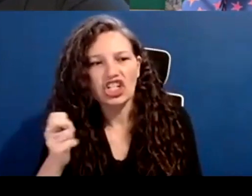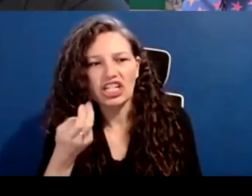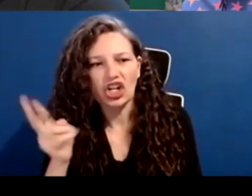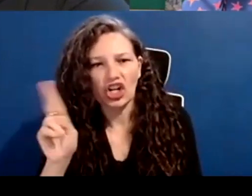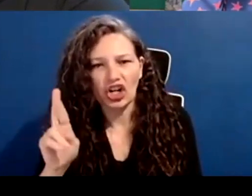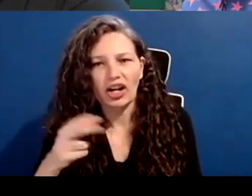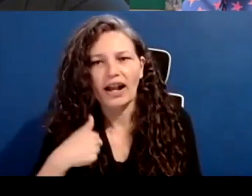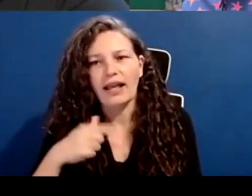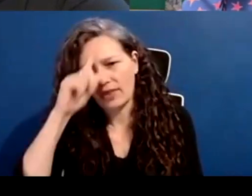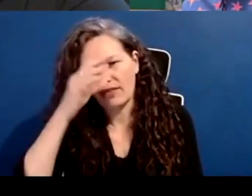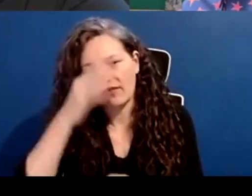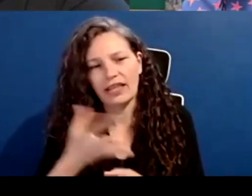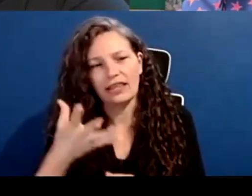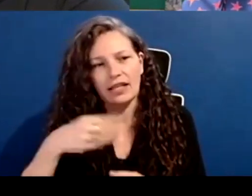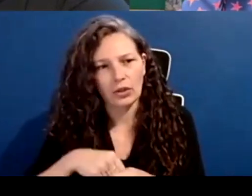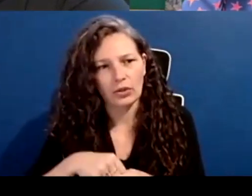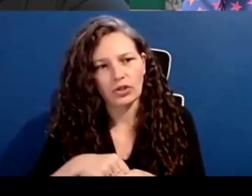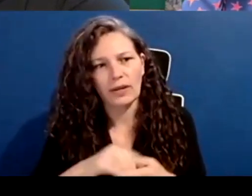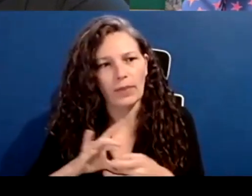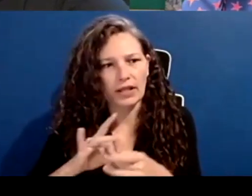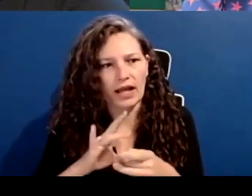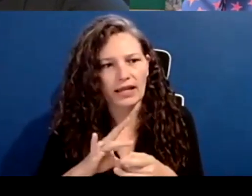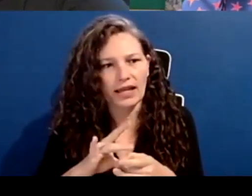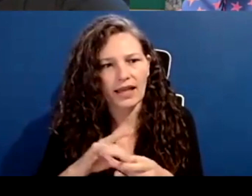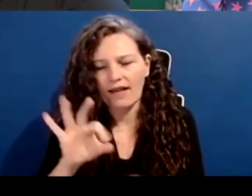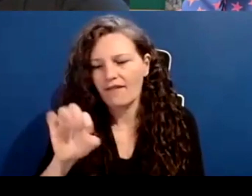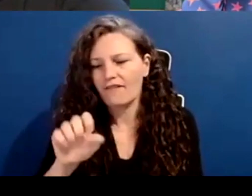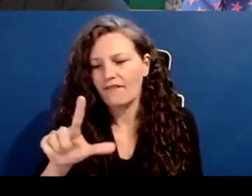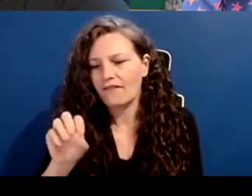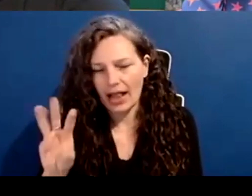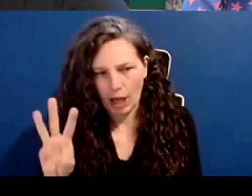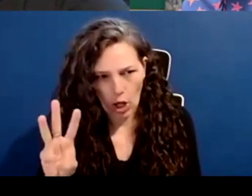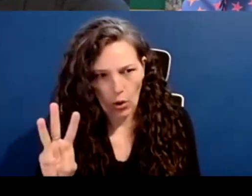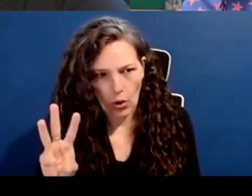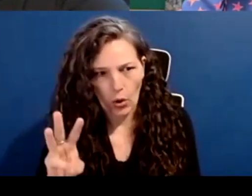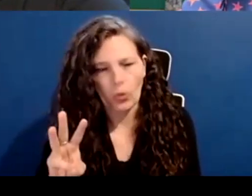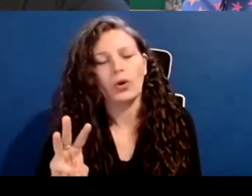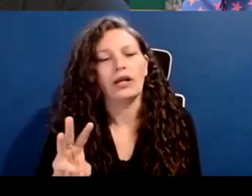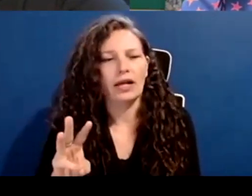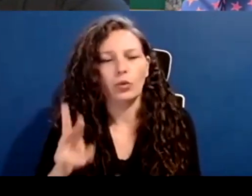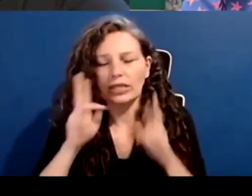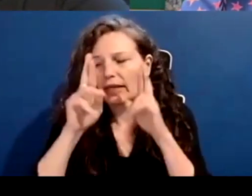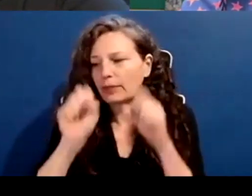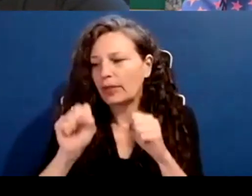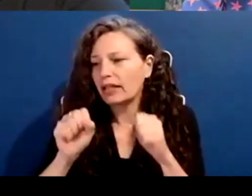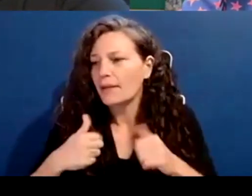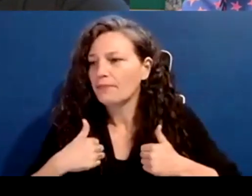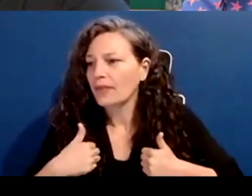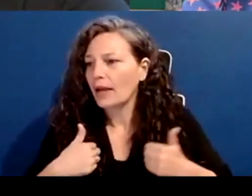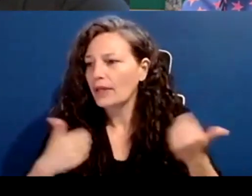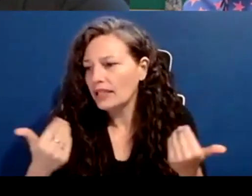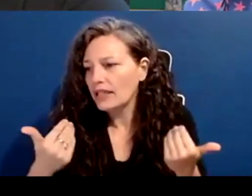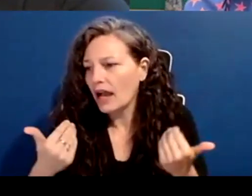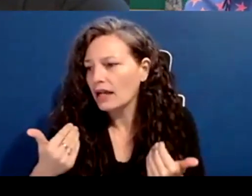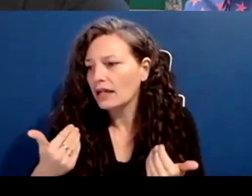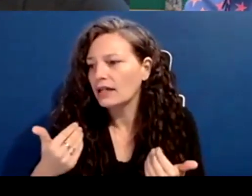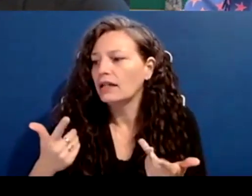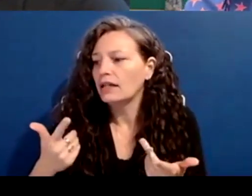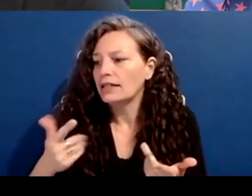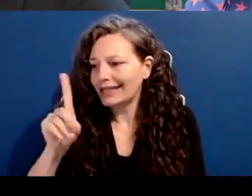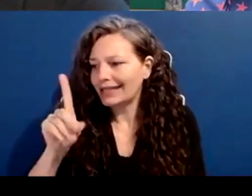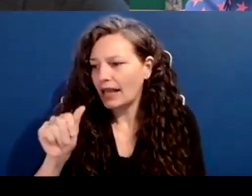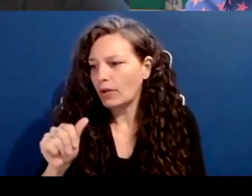at RespectAbility. I am a young, congenitally disabled woman with long brown hair, a blue